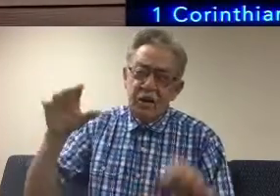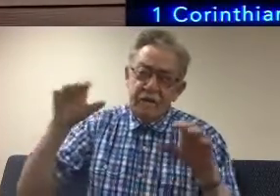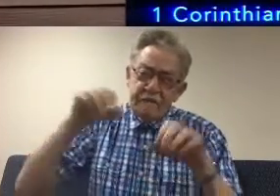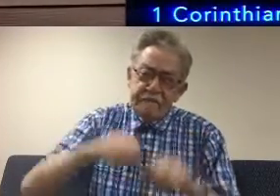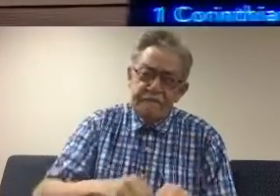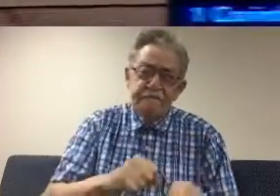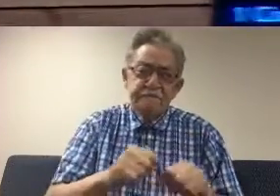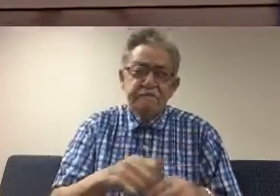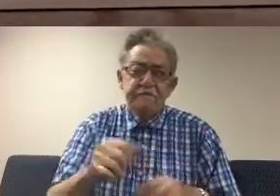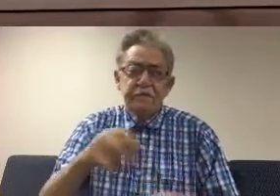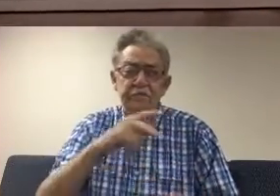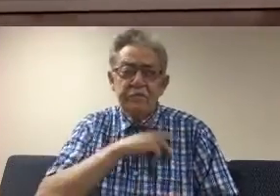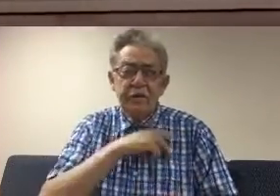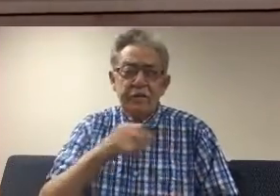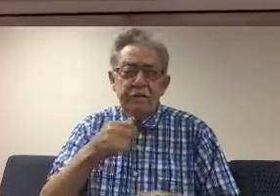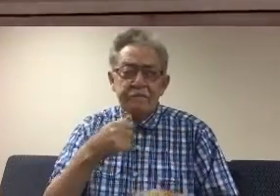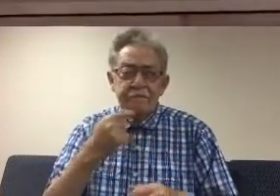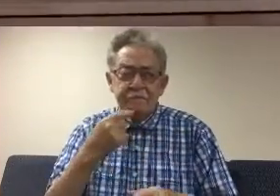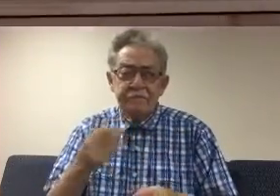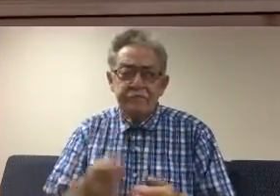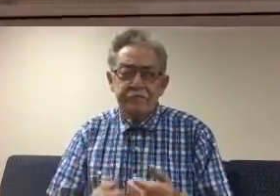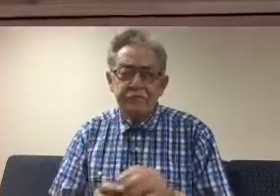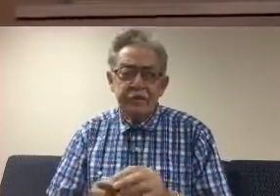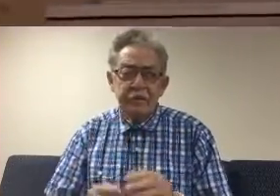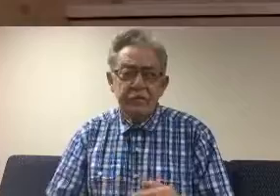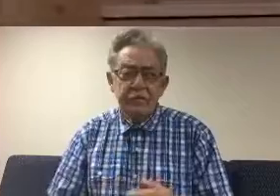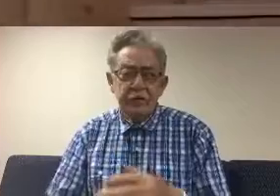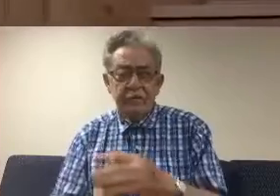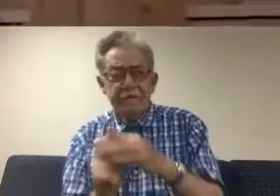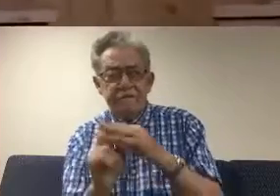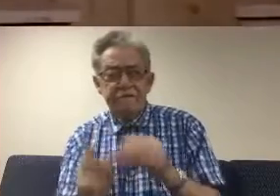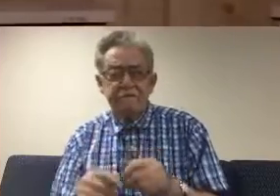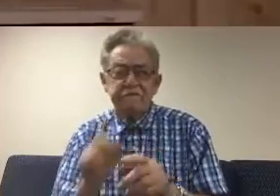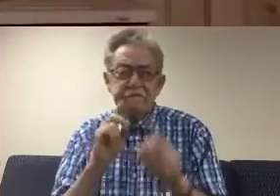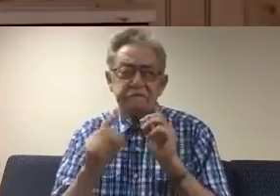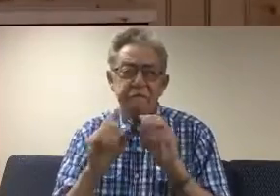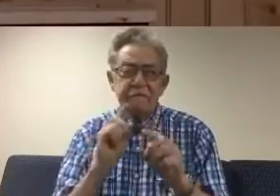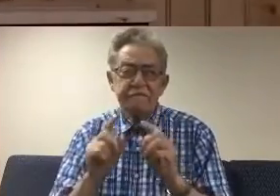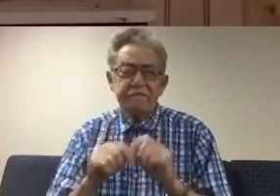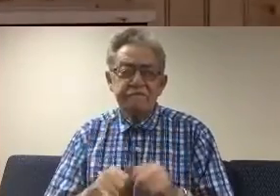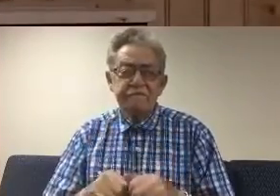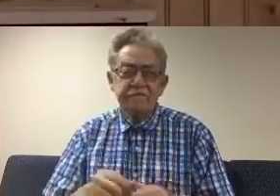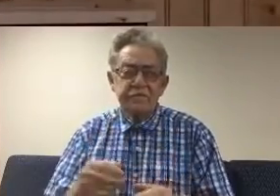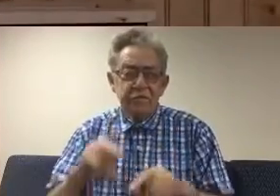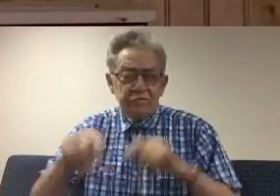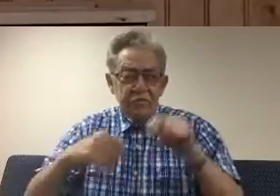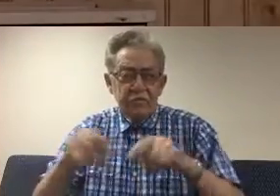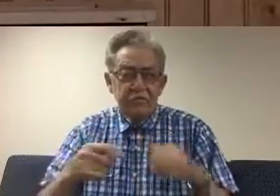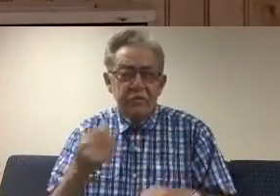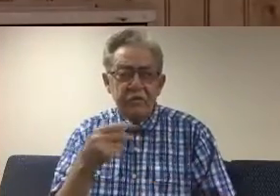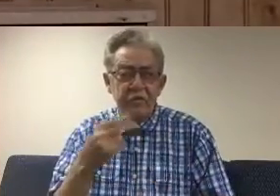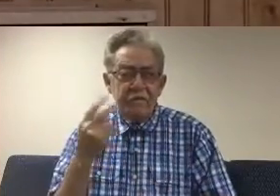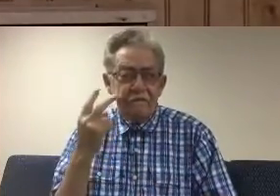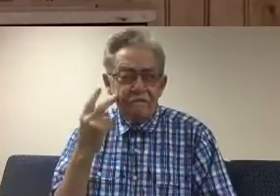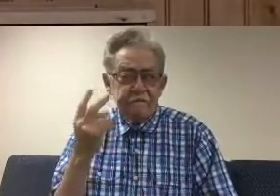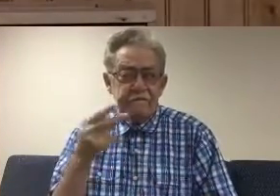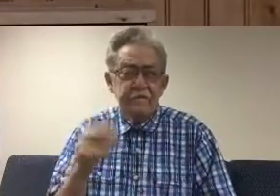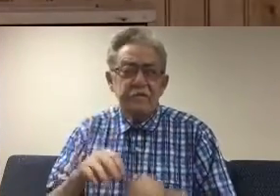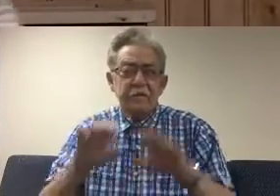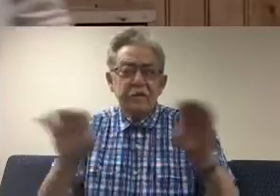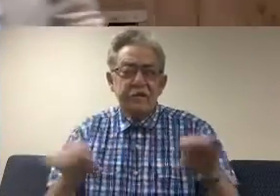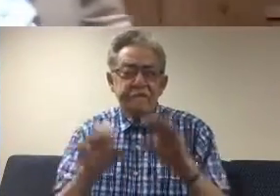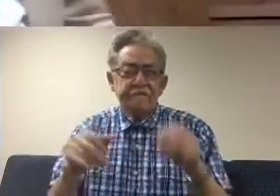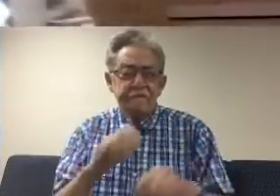Paul says, you know what, I'm going to show up. And when I show up, I want to talk to these people, but I really don't want to talk to you. I just want to see what you're doing. Because I'm